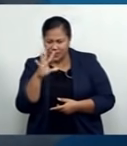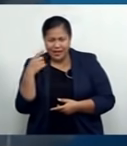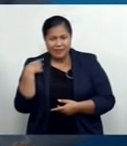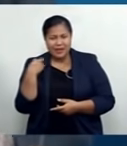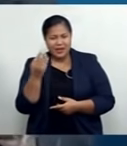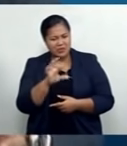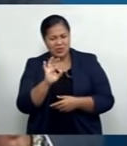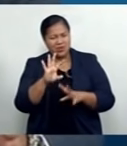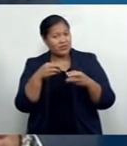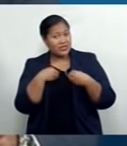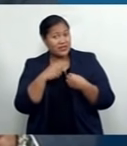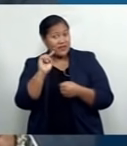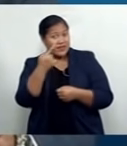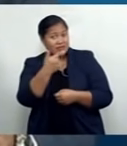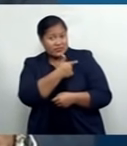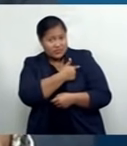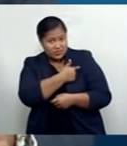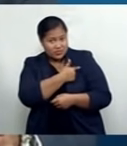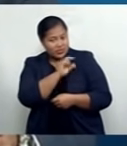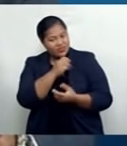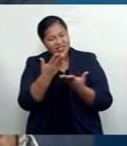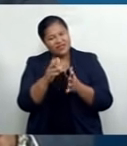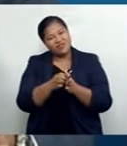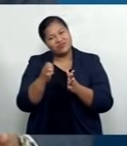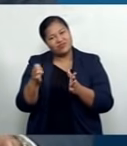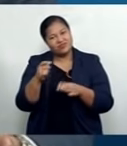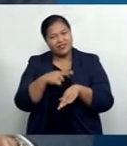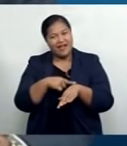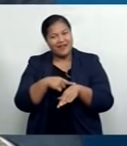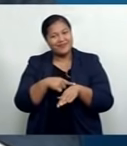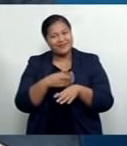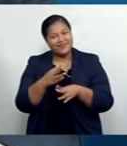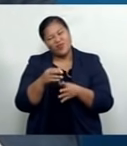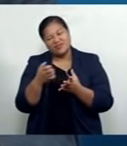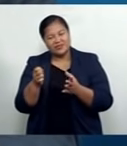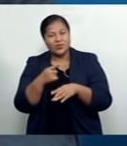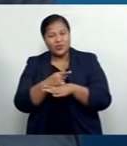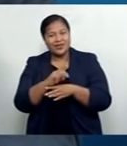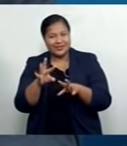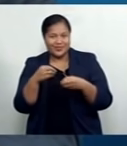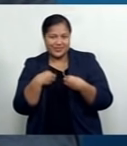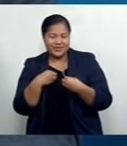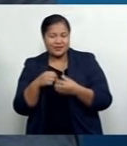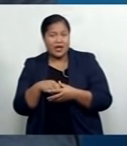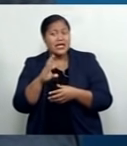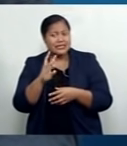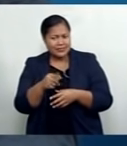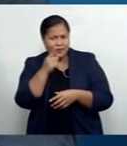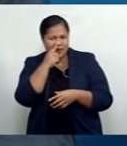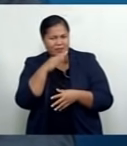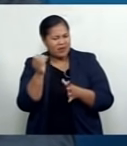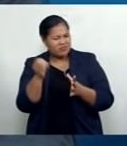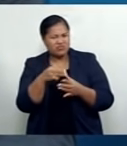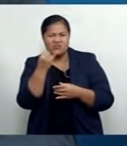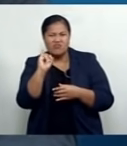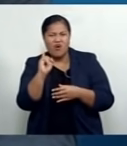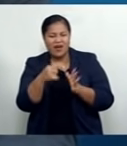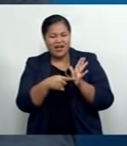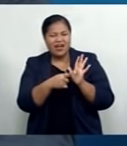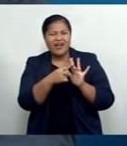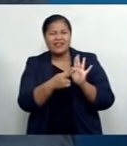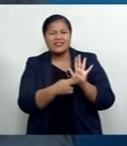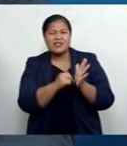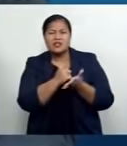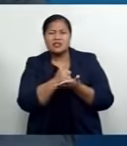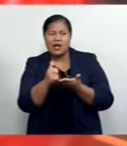get the first dose, we gave them an extra time, extra week or so to get that. There were some people who put in the wrong TIN number.